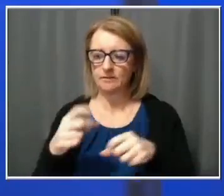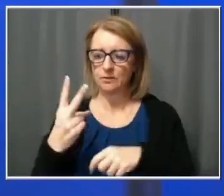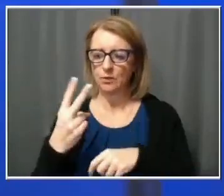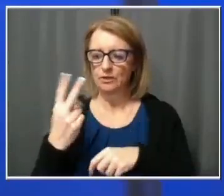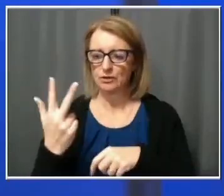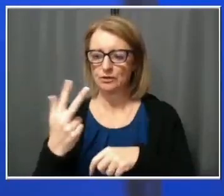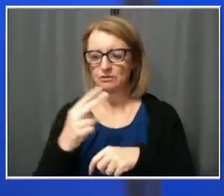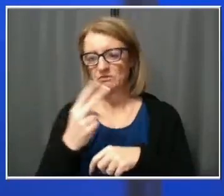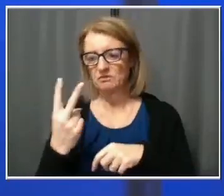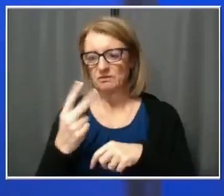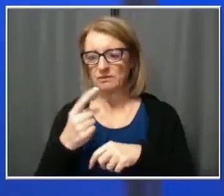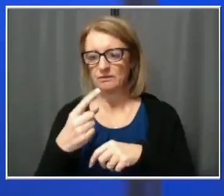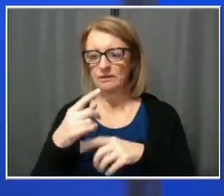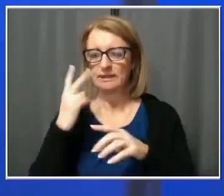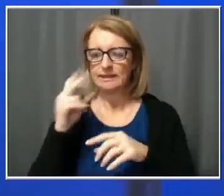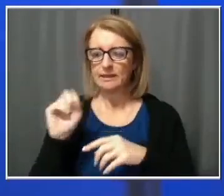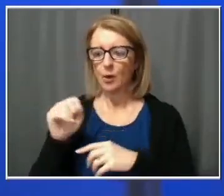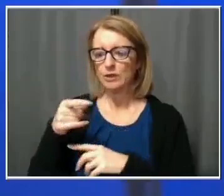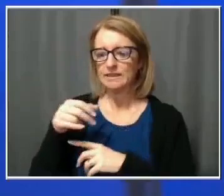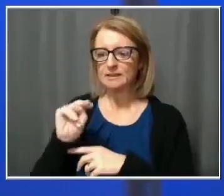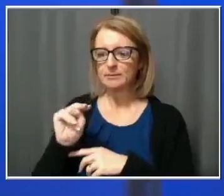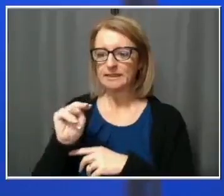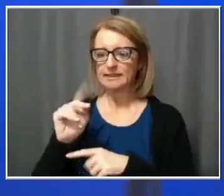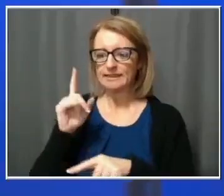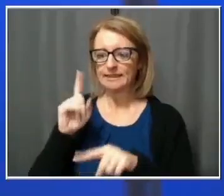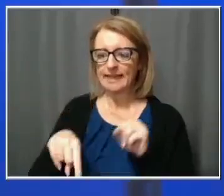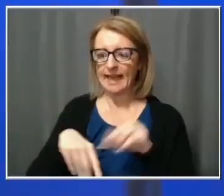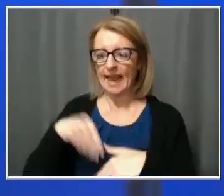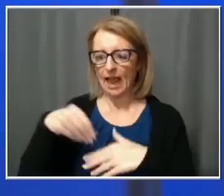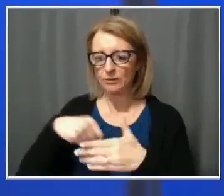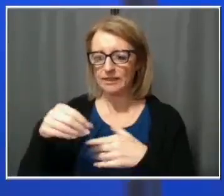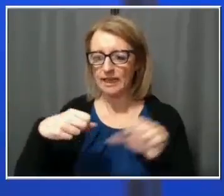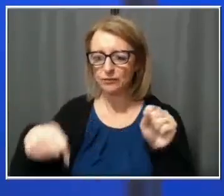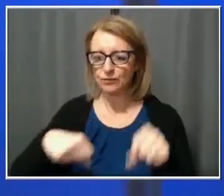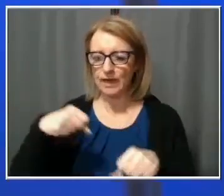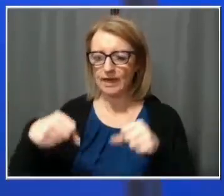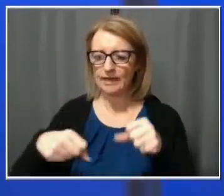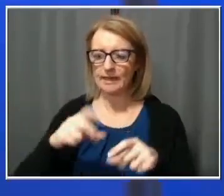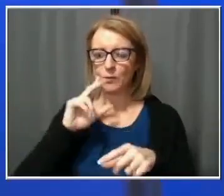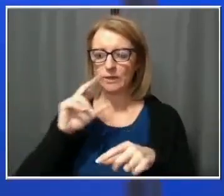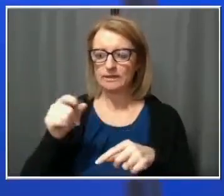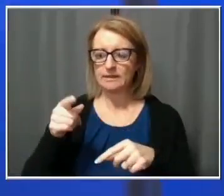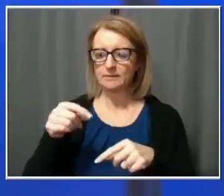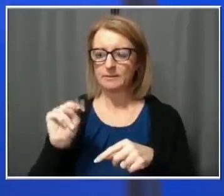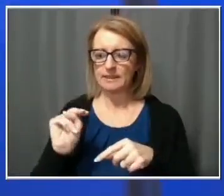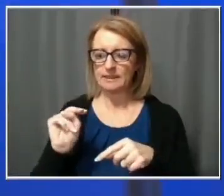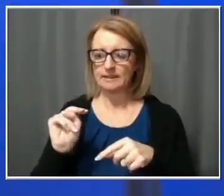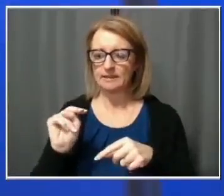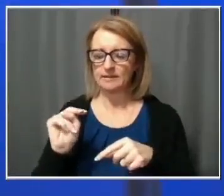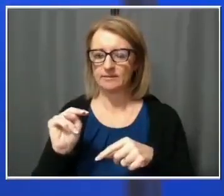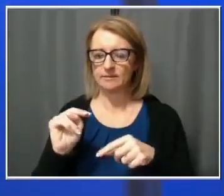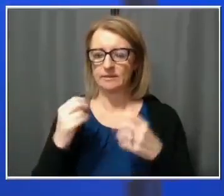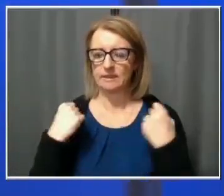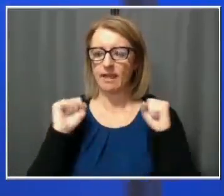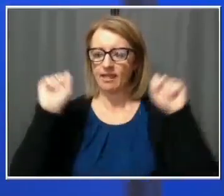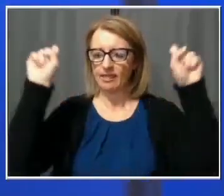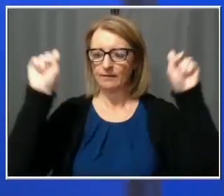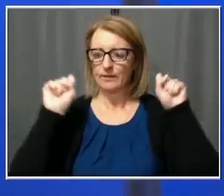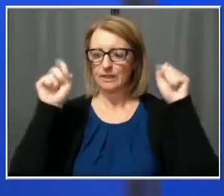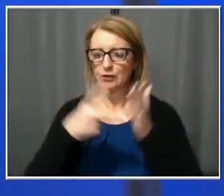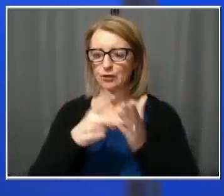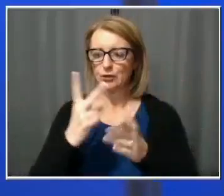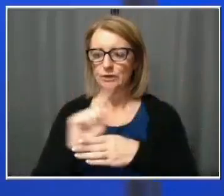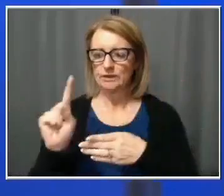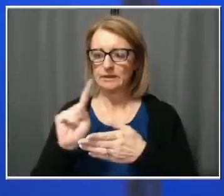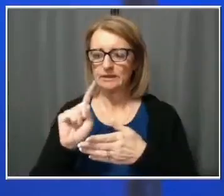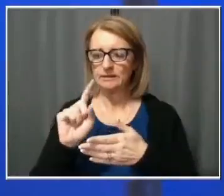spin if I can't get out and run, or I mean if I can't get out and ride, but and then I'm trying to do some lifting 2 times a week as well. So I'm trying to squeeze everything